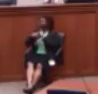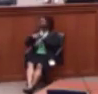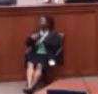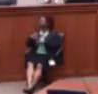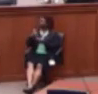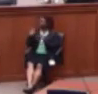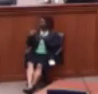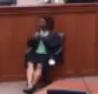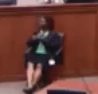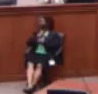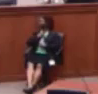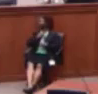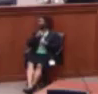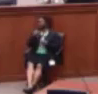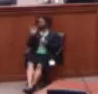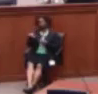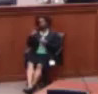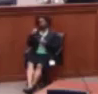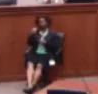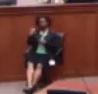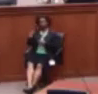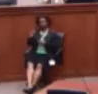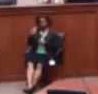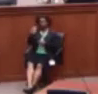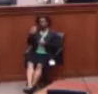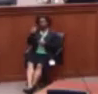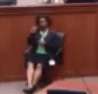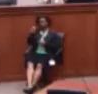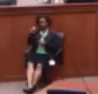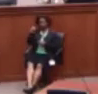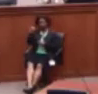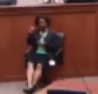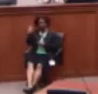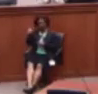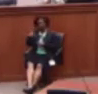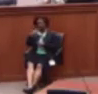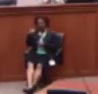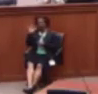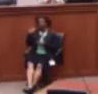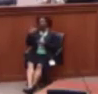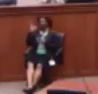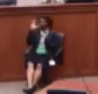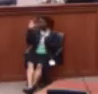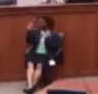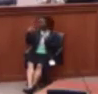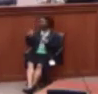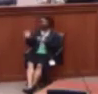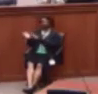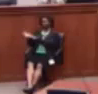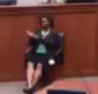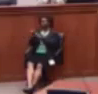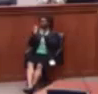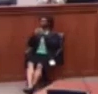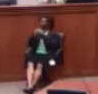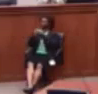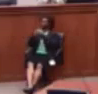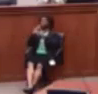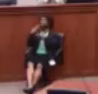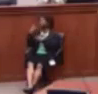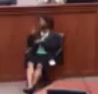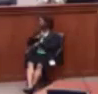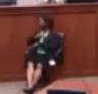Edmonston, and a couple of superintendents in the north. So congratulations to everybody, and I thank the board for your support.